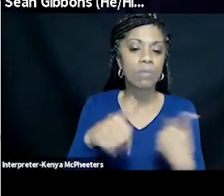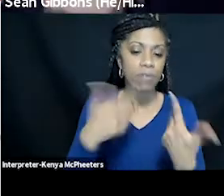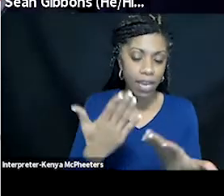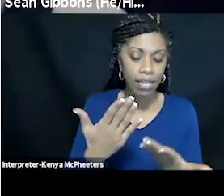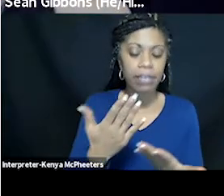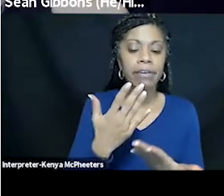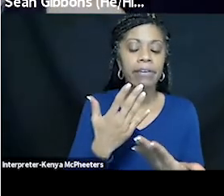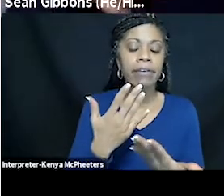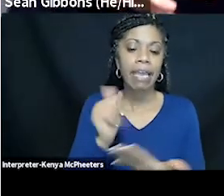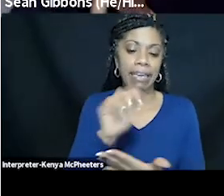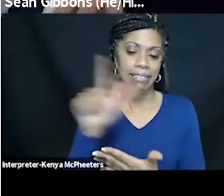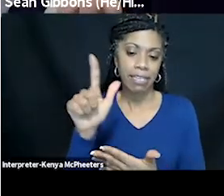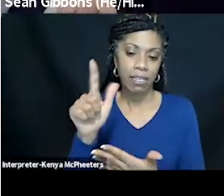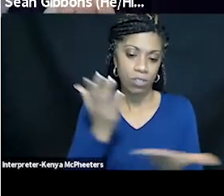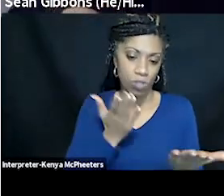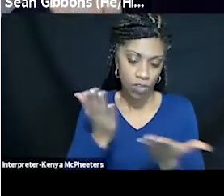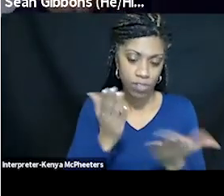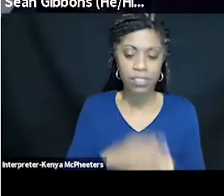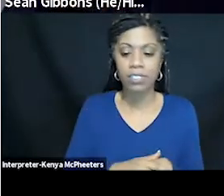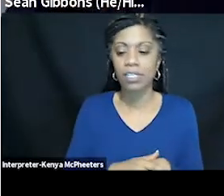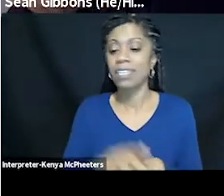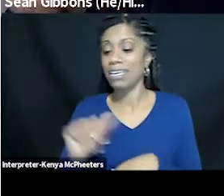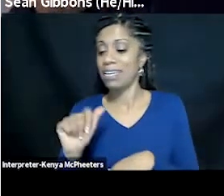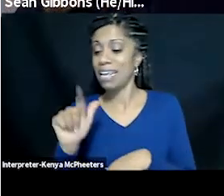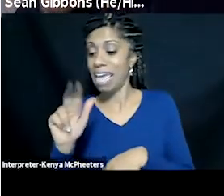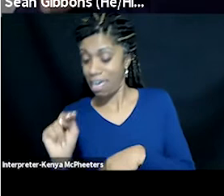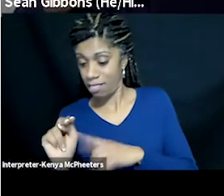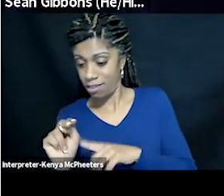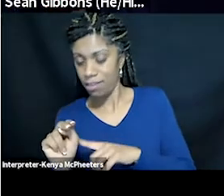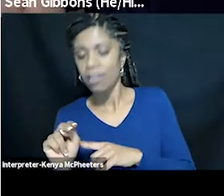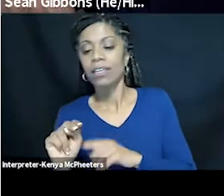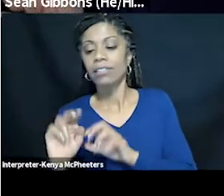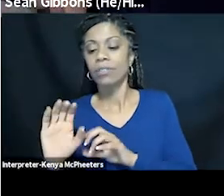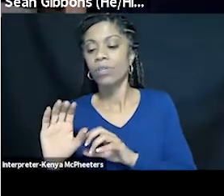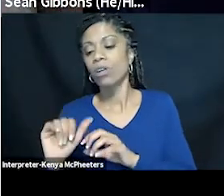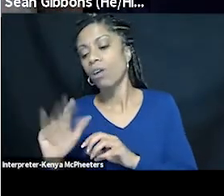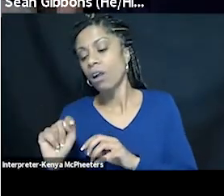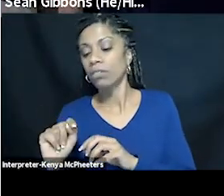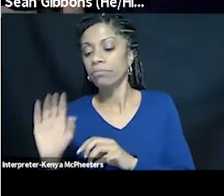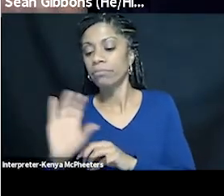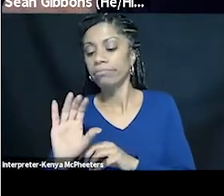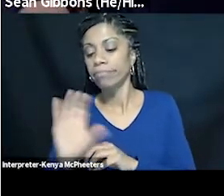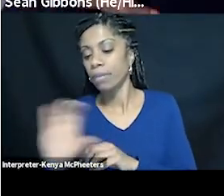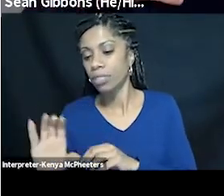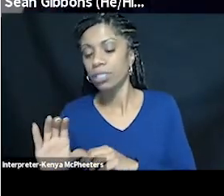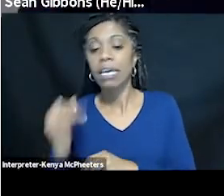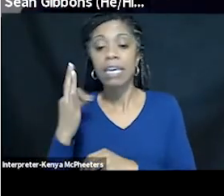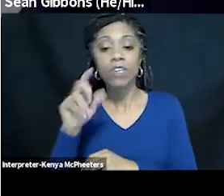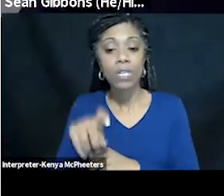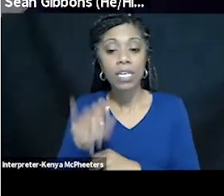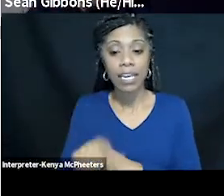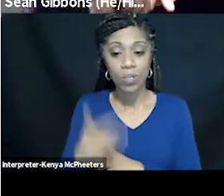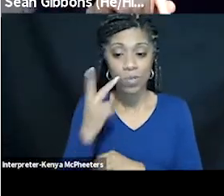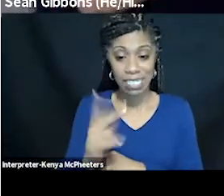hour, and our friend Alan is providing closed captioning. If you should need that closed captioning, you can find that down at the bottom of the screen. Just says that